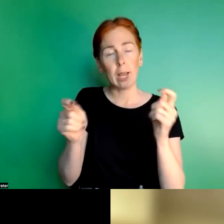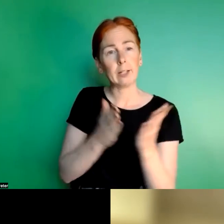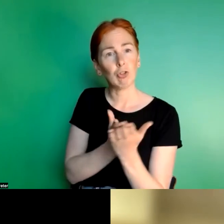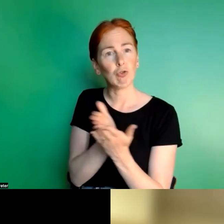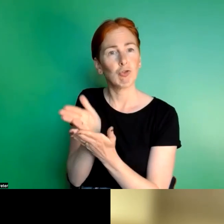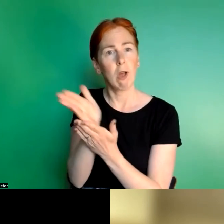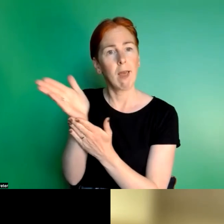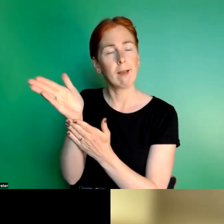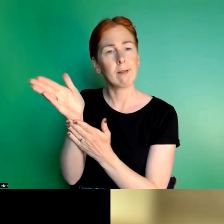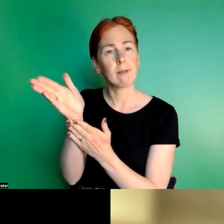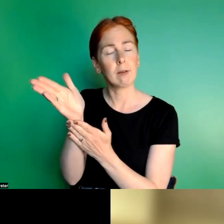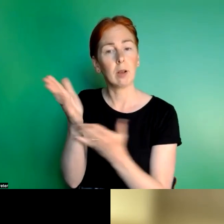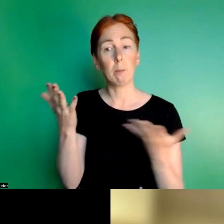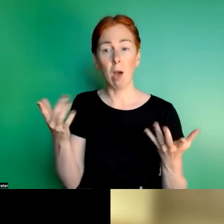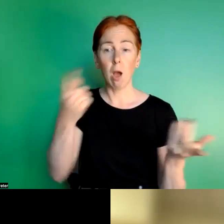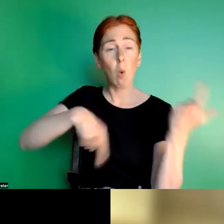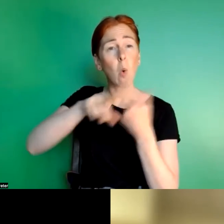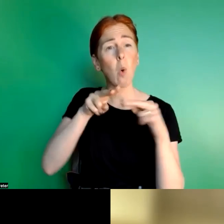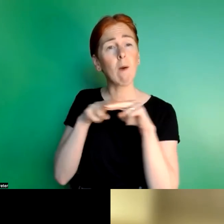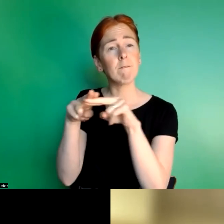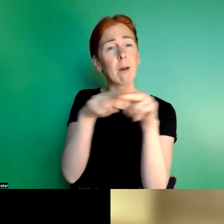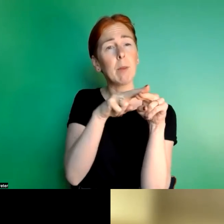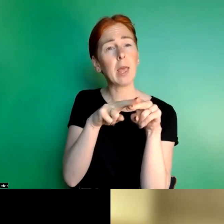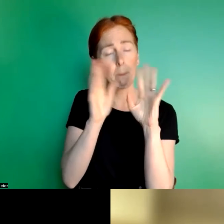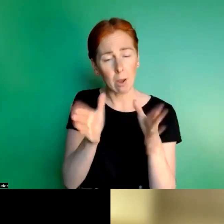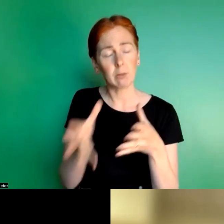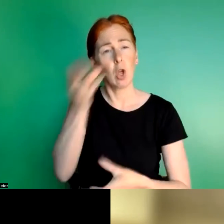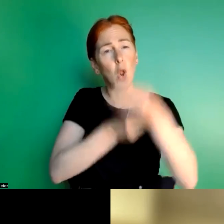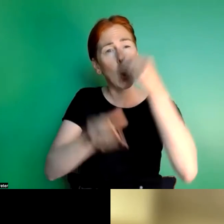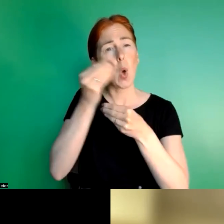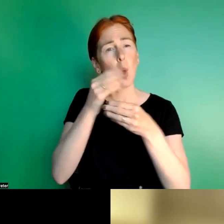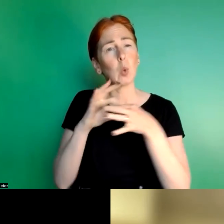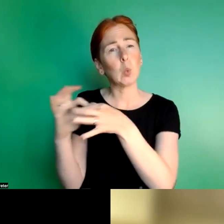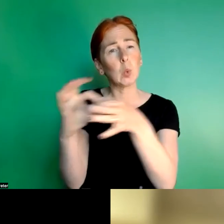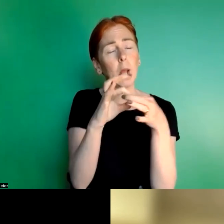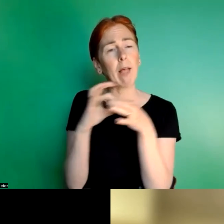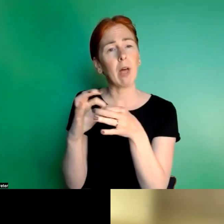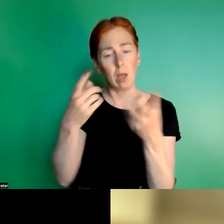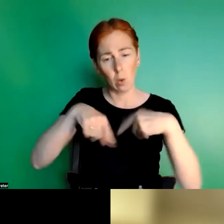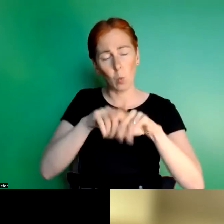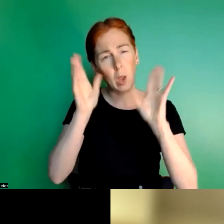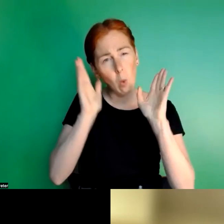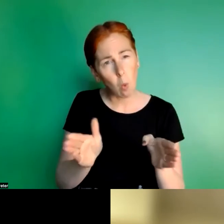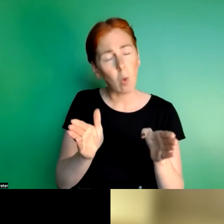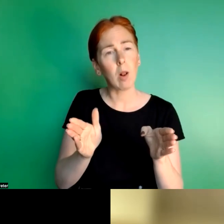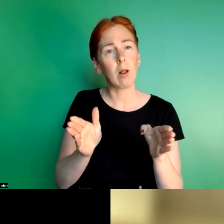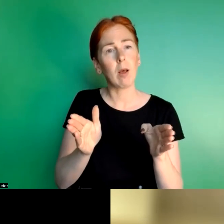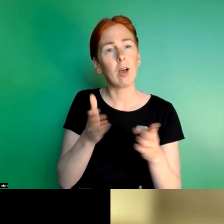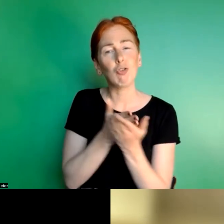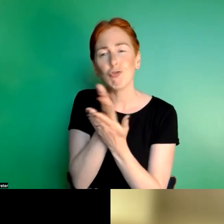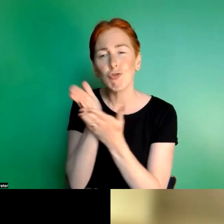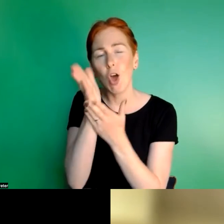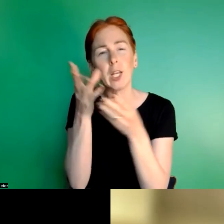to anticipate and help and experience that adventure together with their child. And it